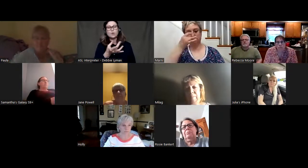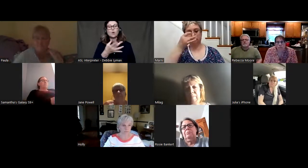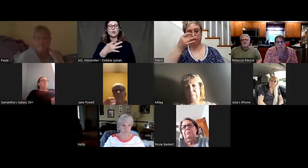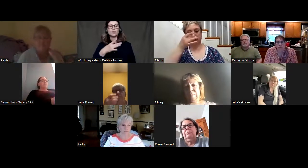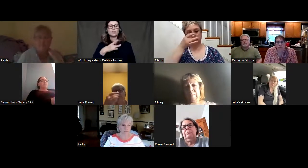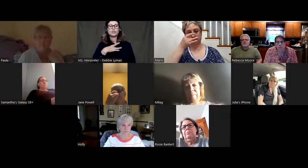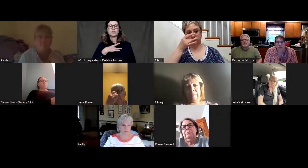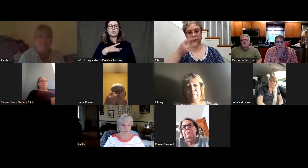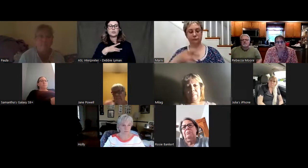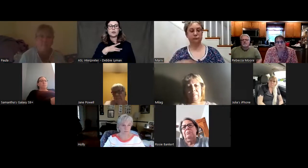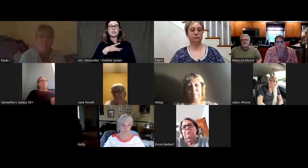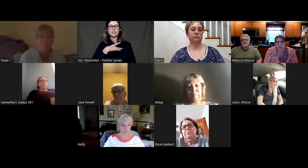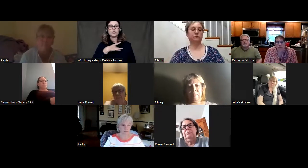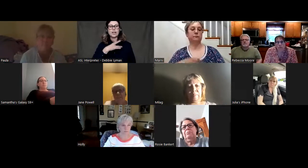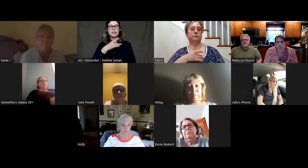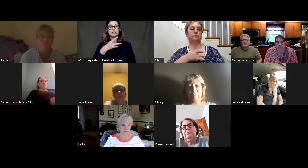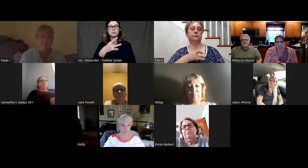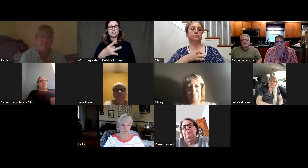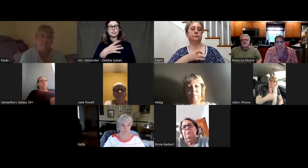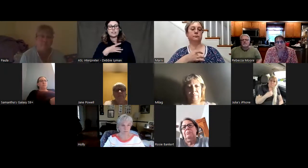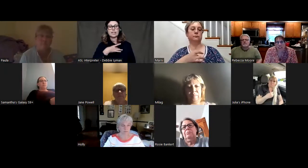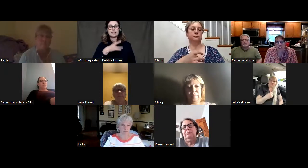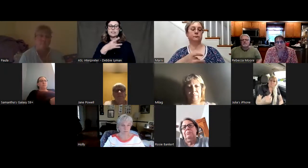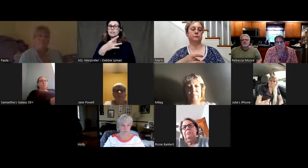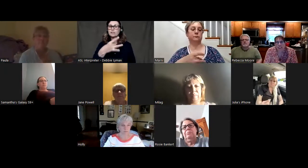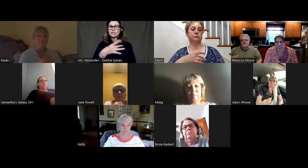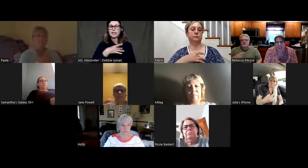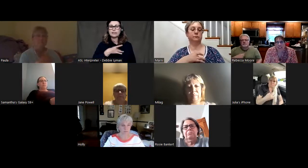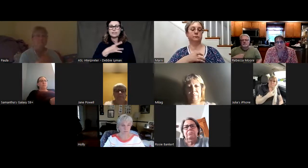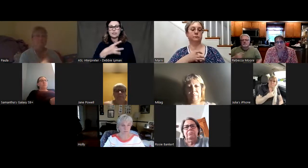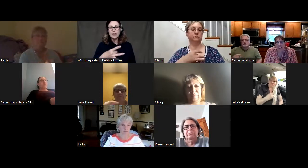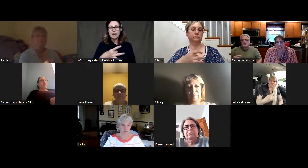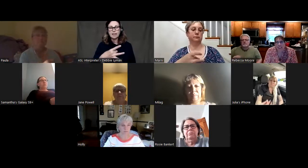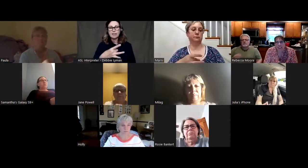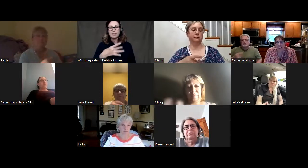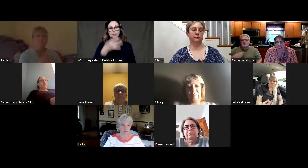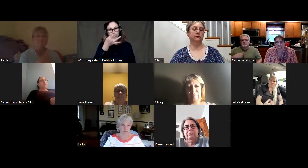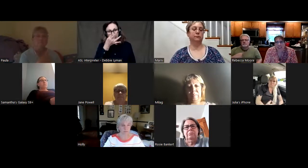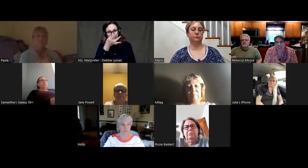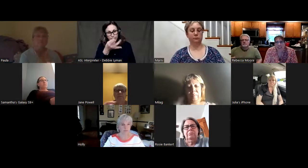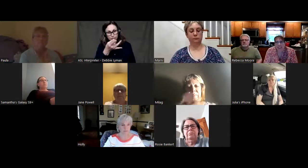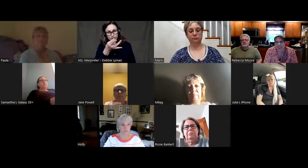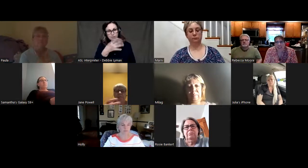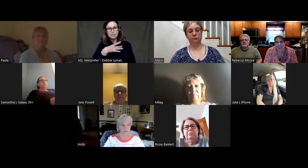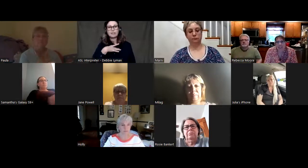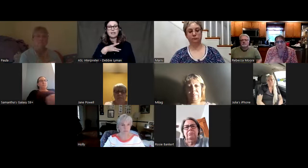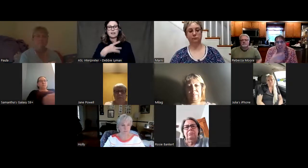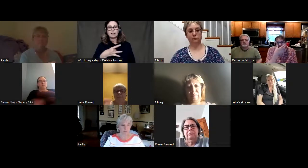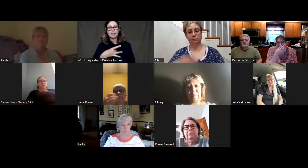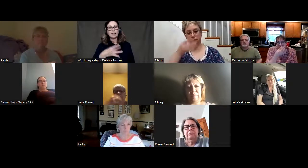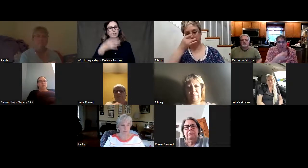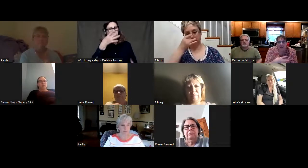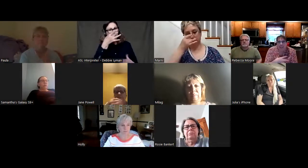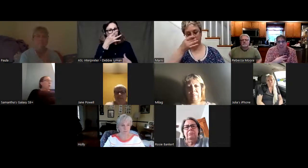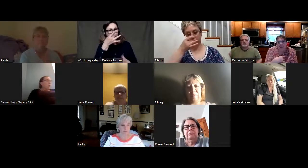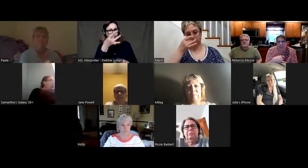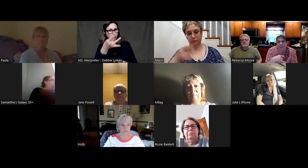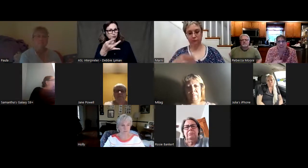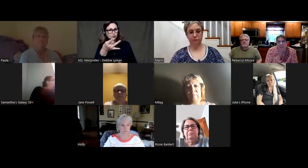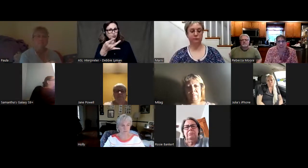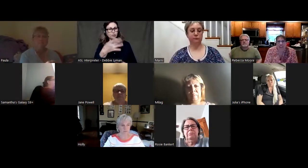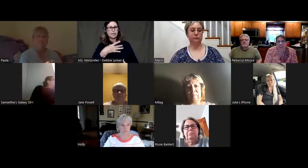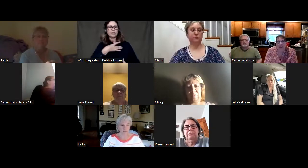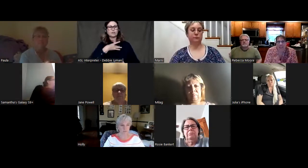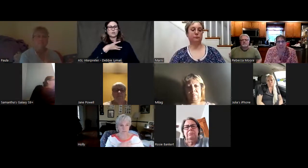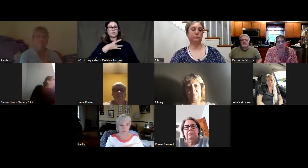nose, or you can do the chest, which is, that's the sign for like. So you have interesting and like, or you